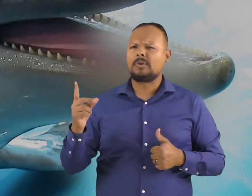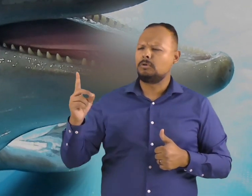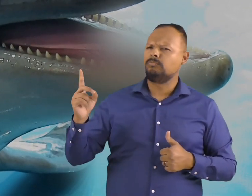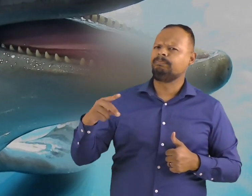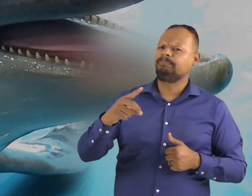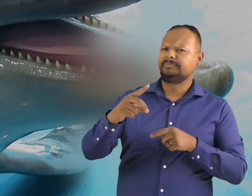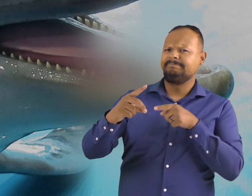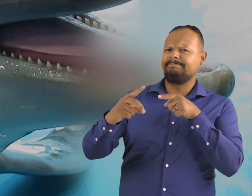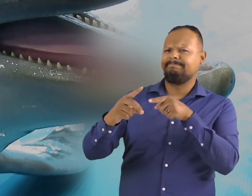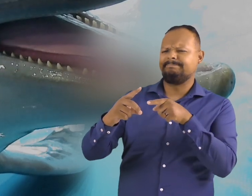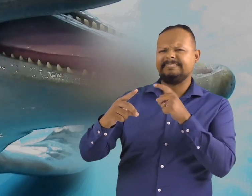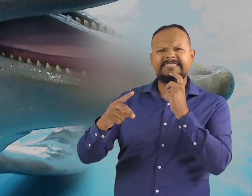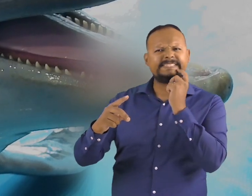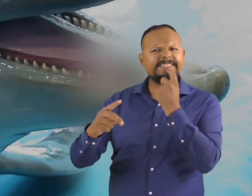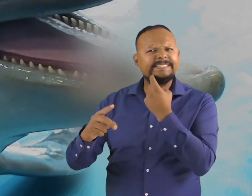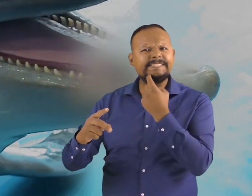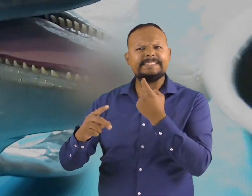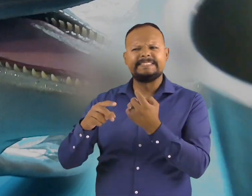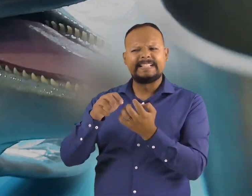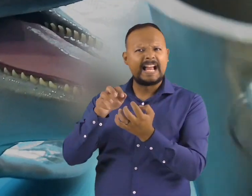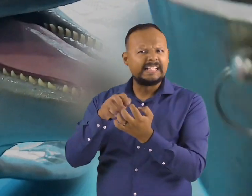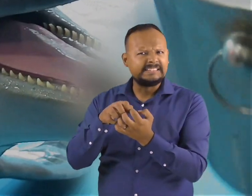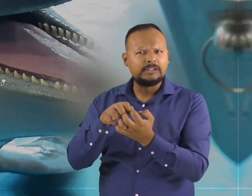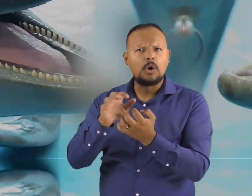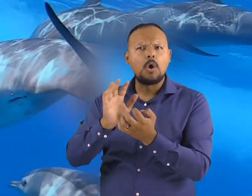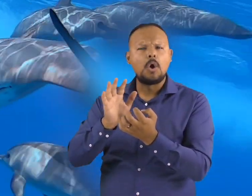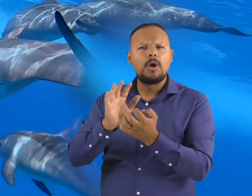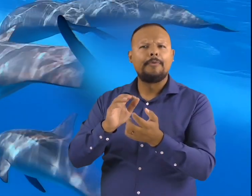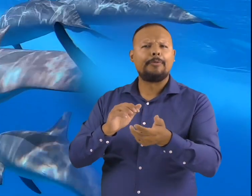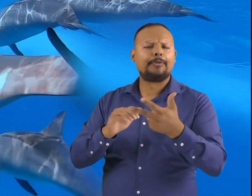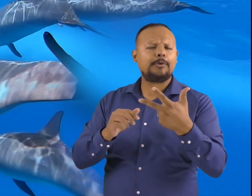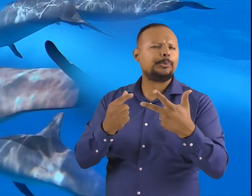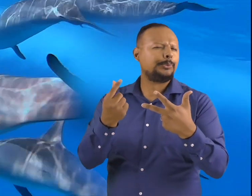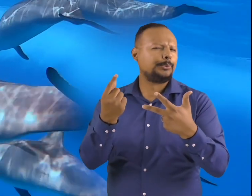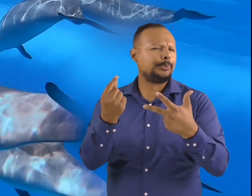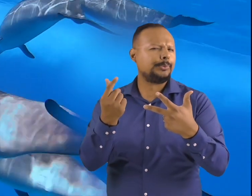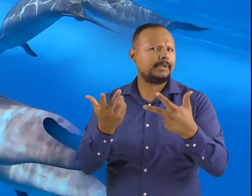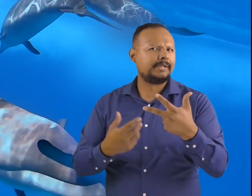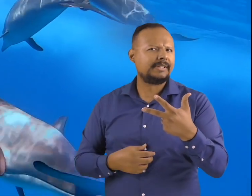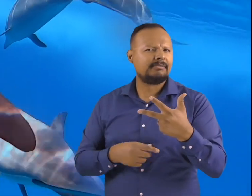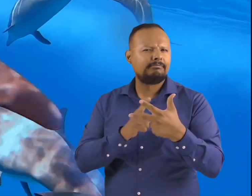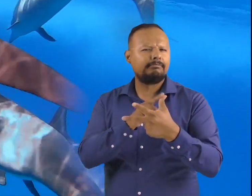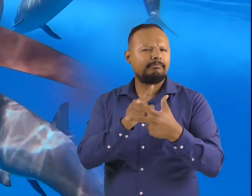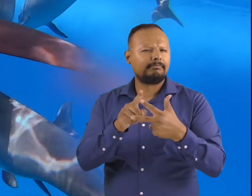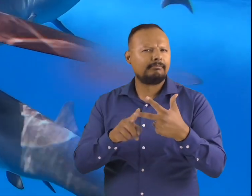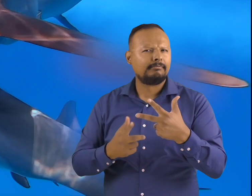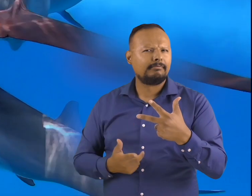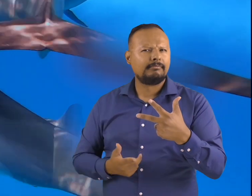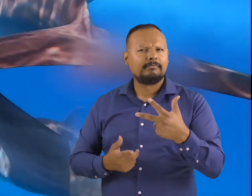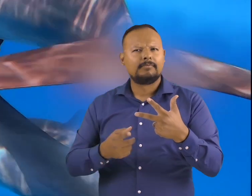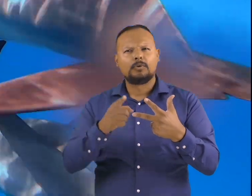use their teeth for besides chewing? Where did you find the information?